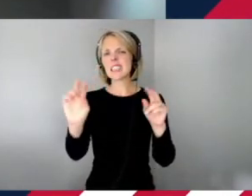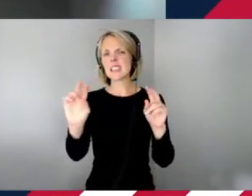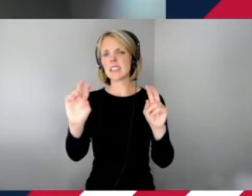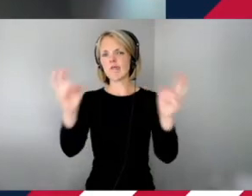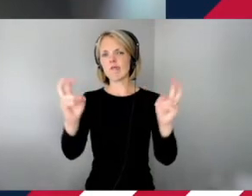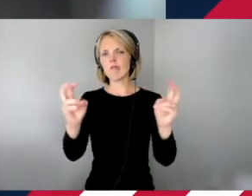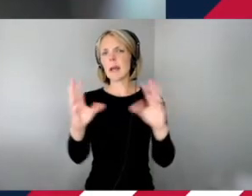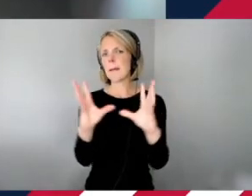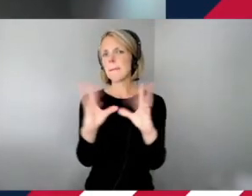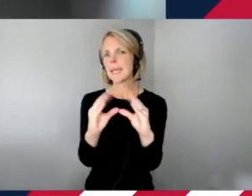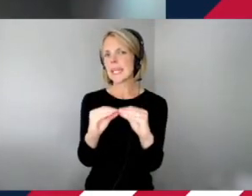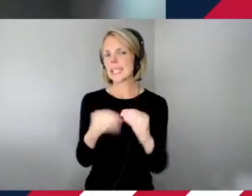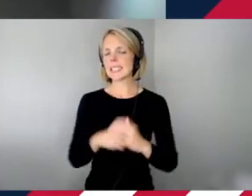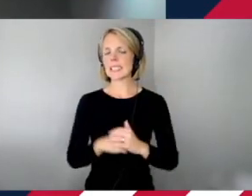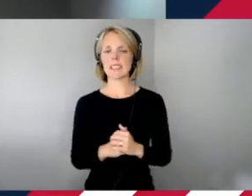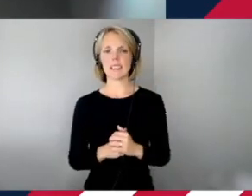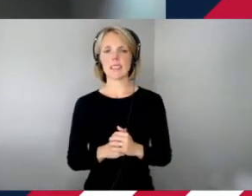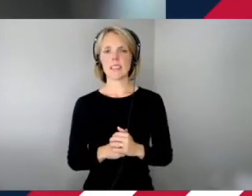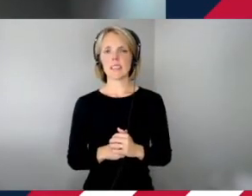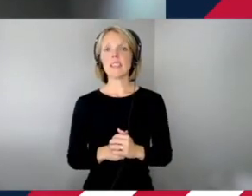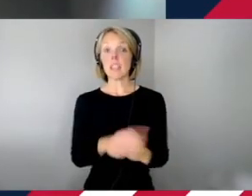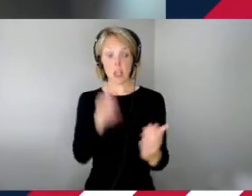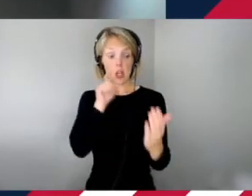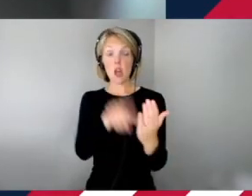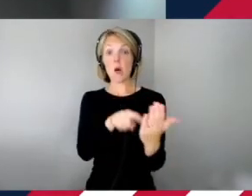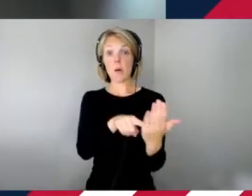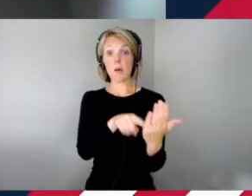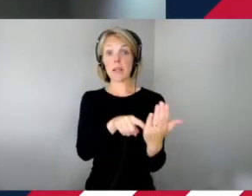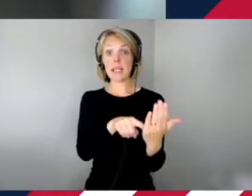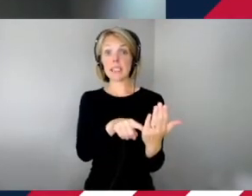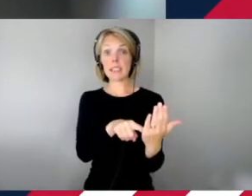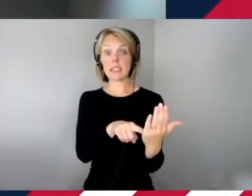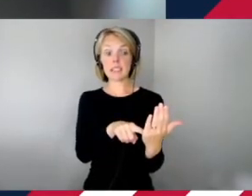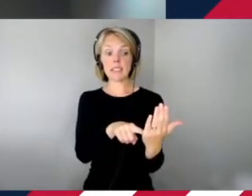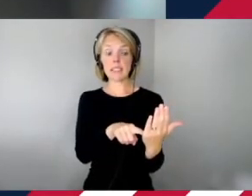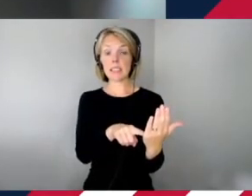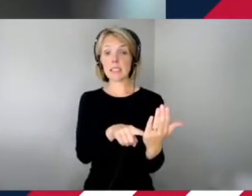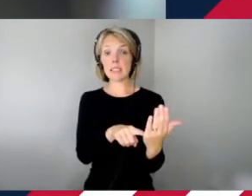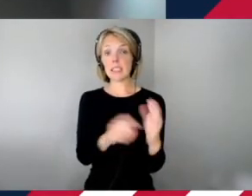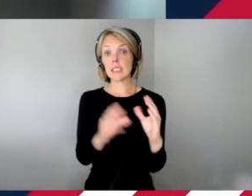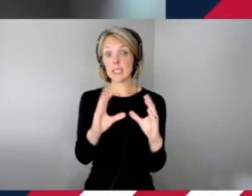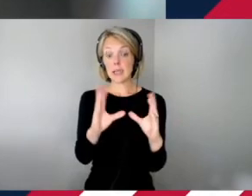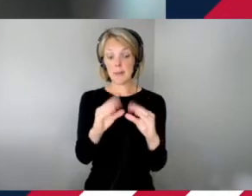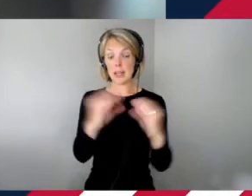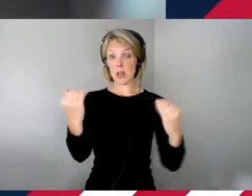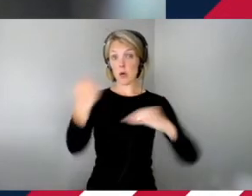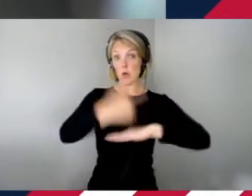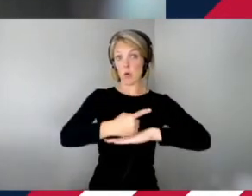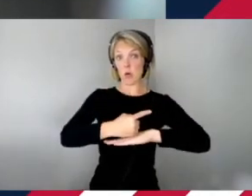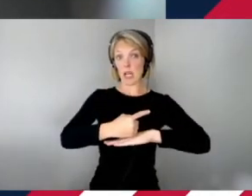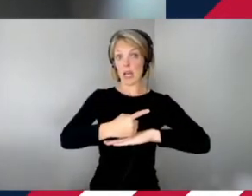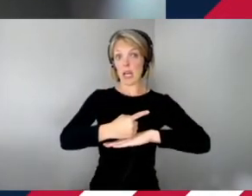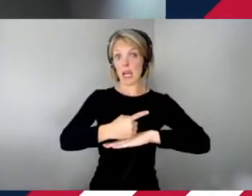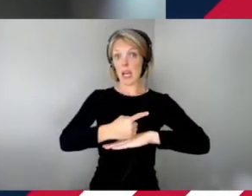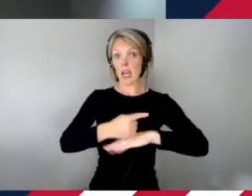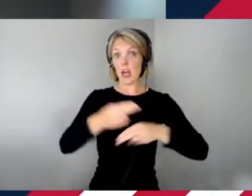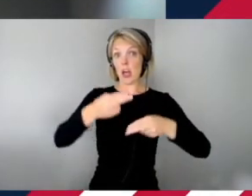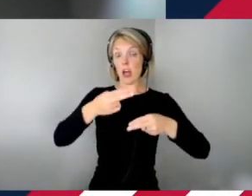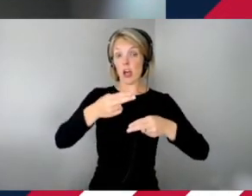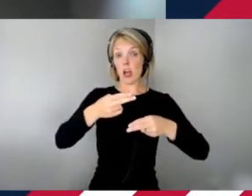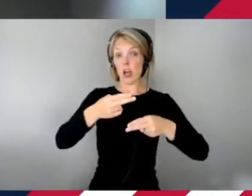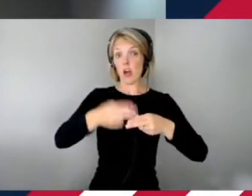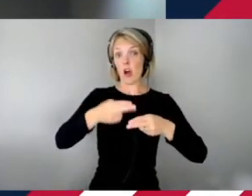Meetings. You will note that the meeting for today is called there by